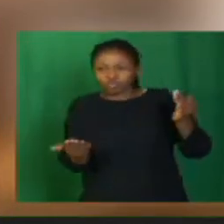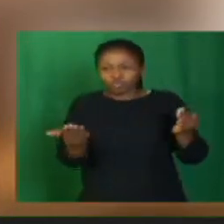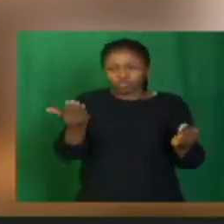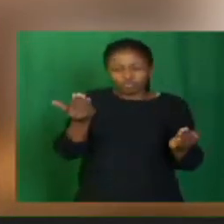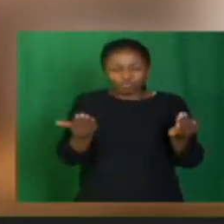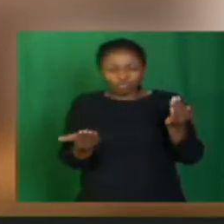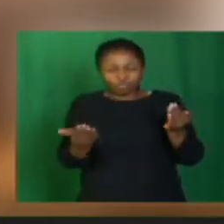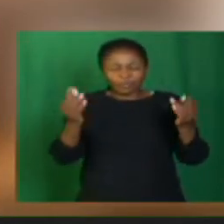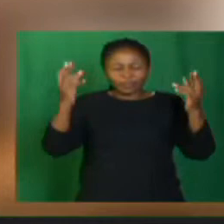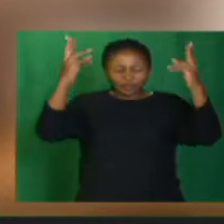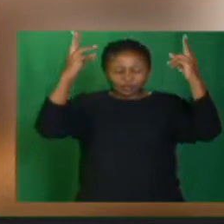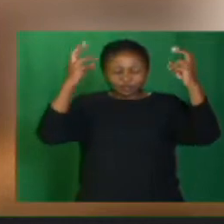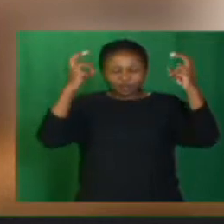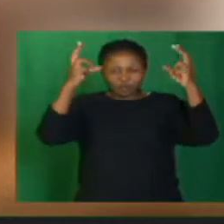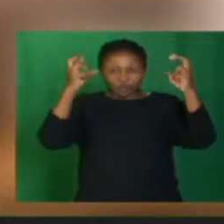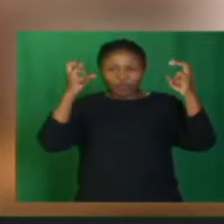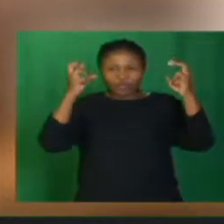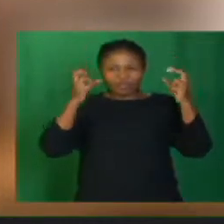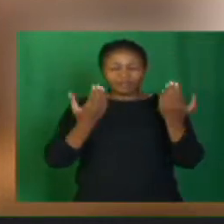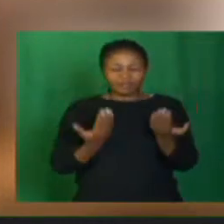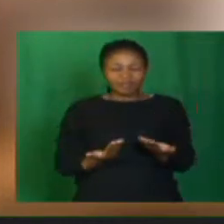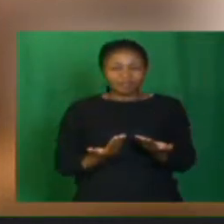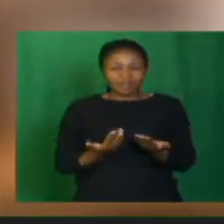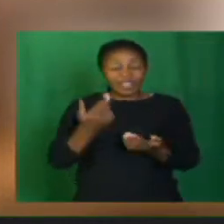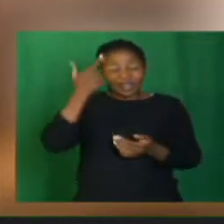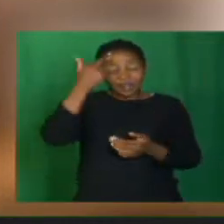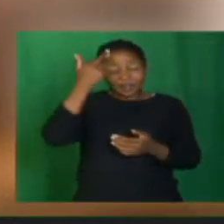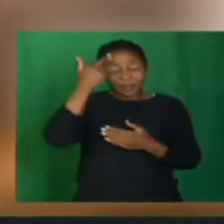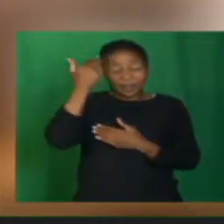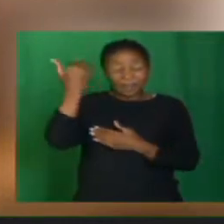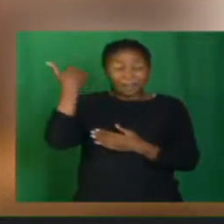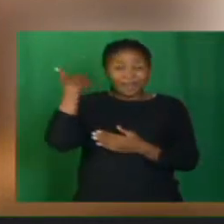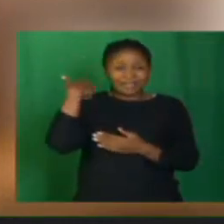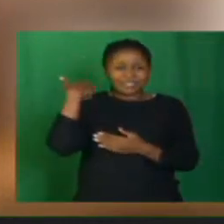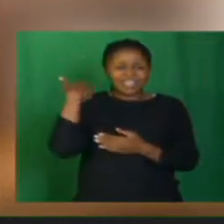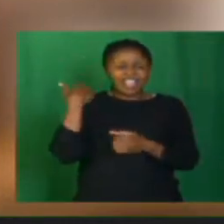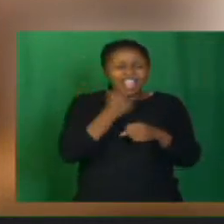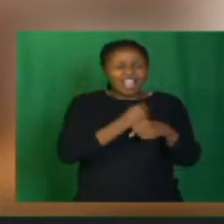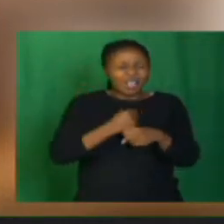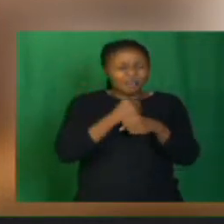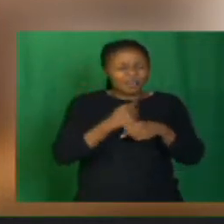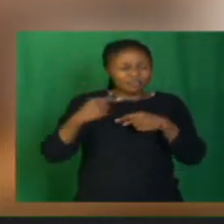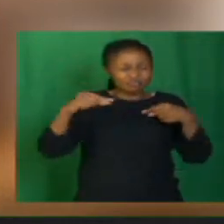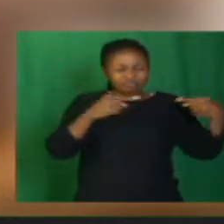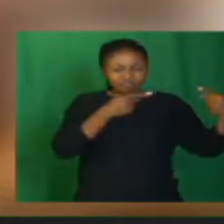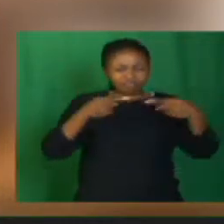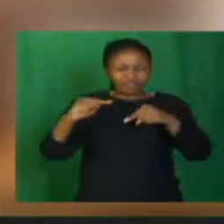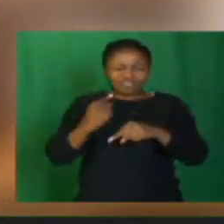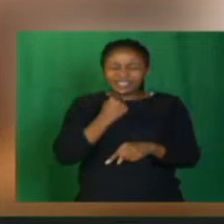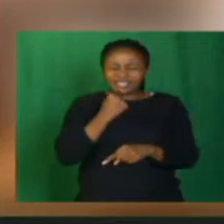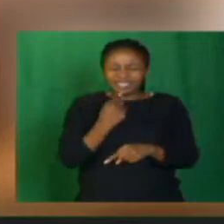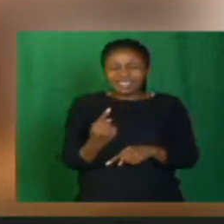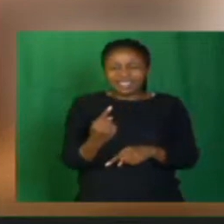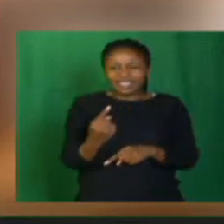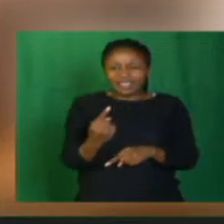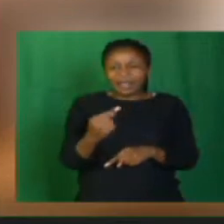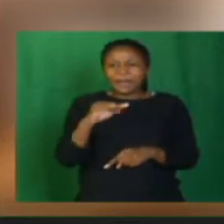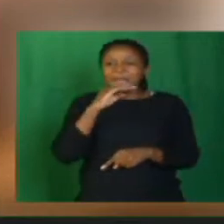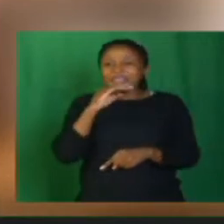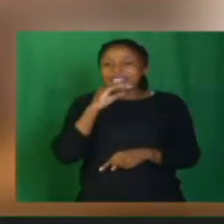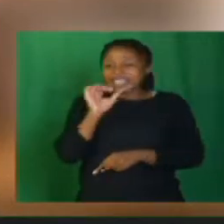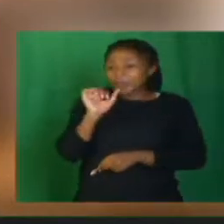say now, remember last time with the argumentative, we said it is your what? Your side, your